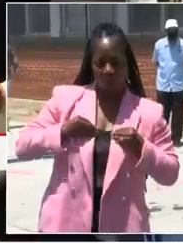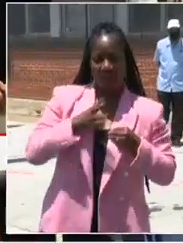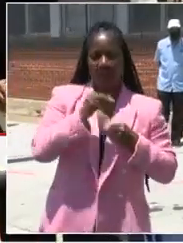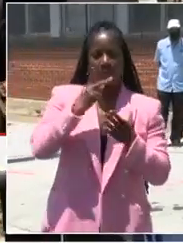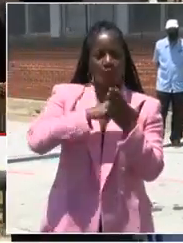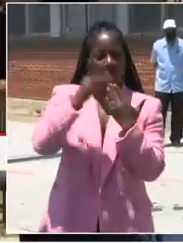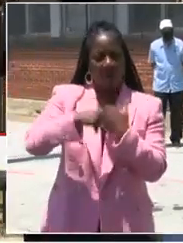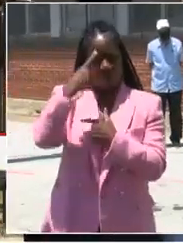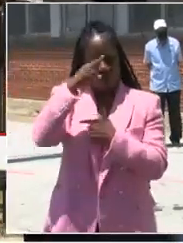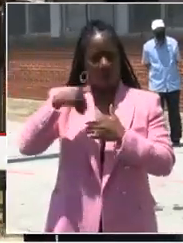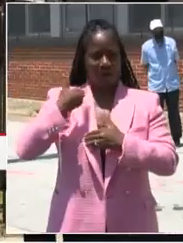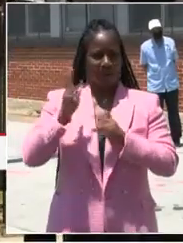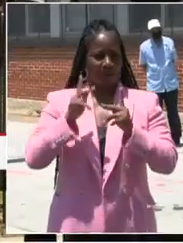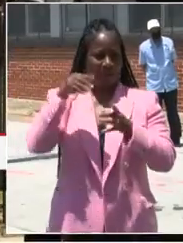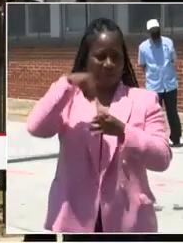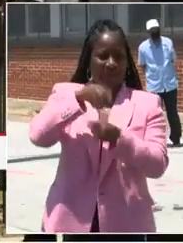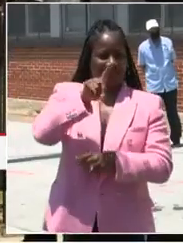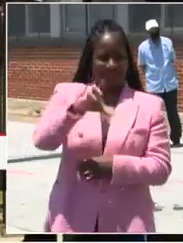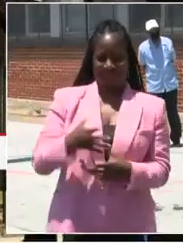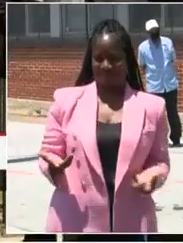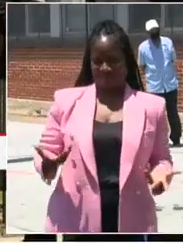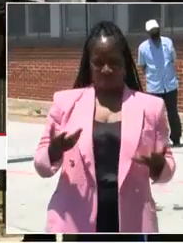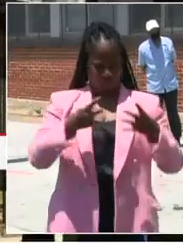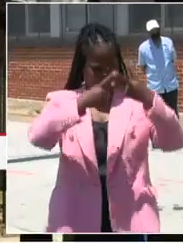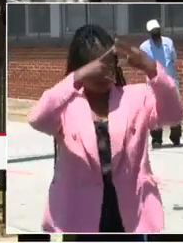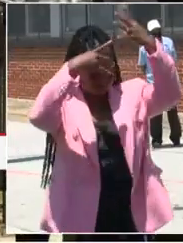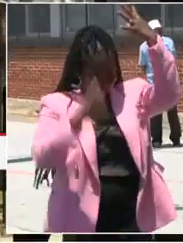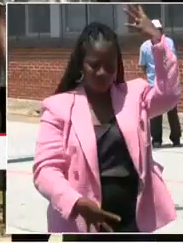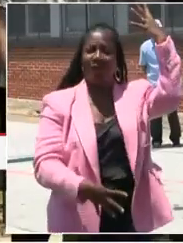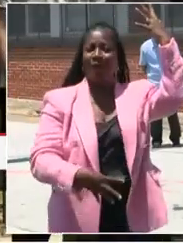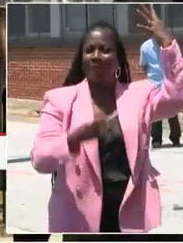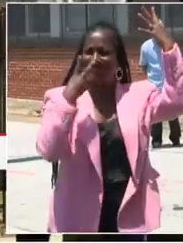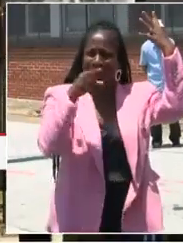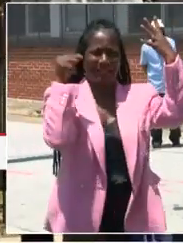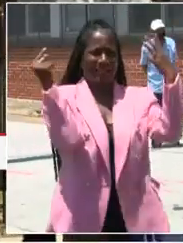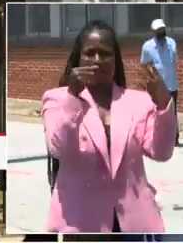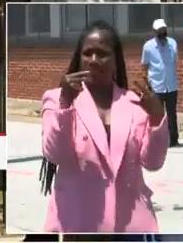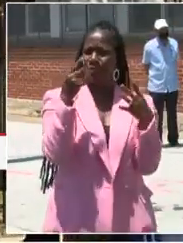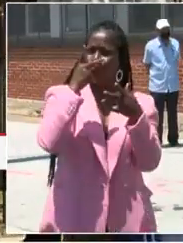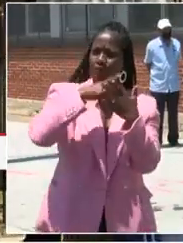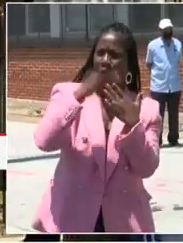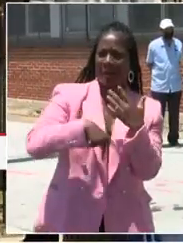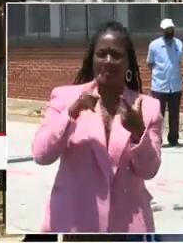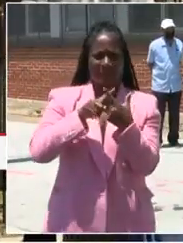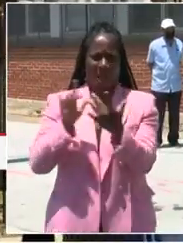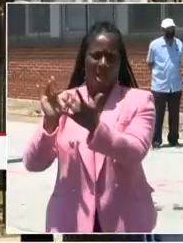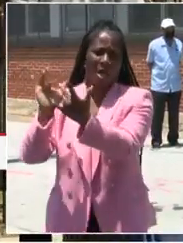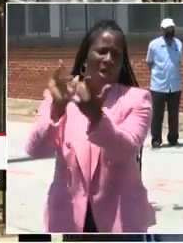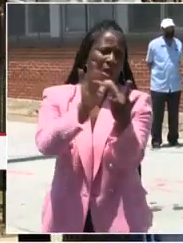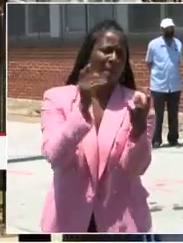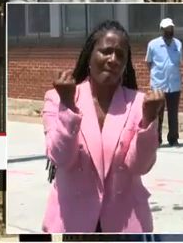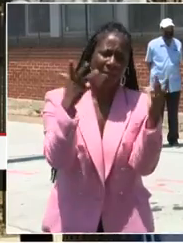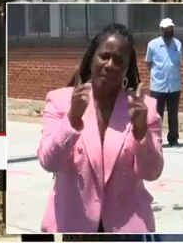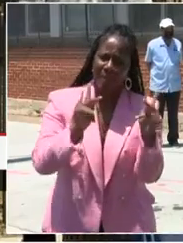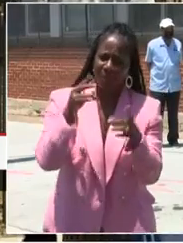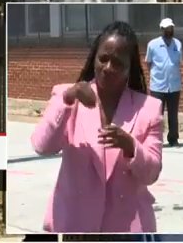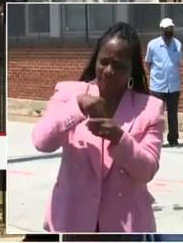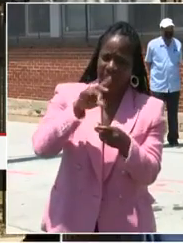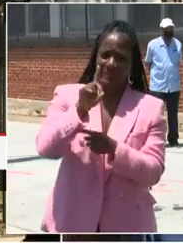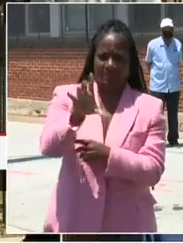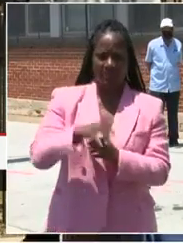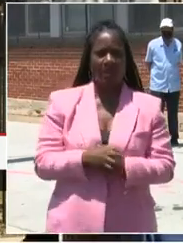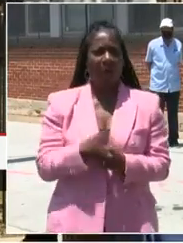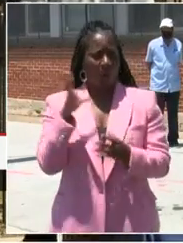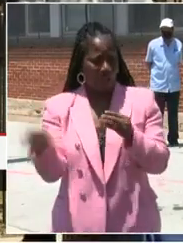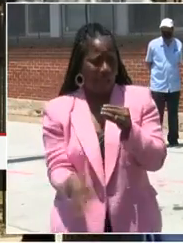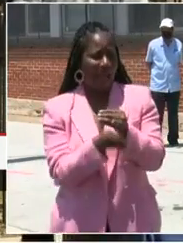in the district. And so as you see, these programs can touch a lot of people and a lot of residents in the district. I want to add